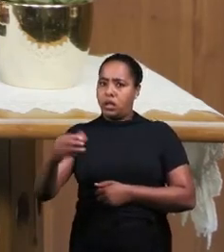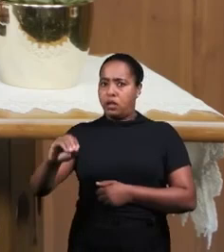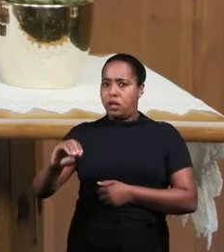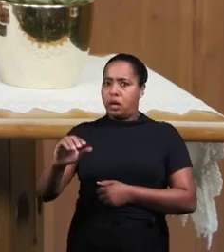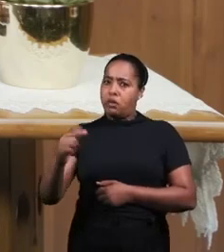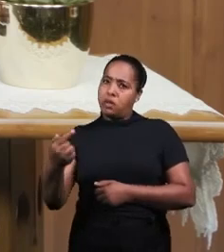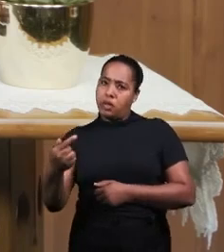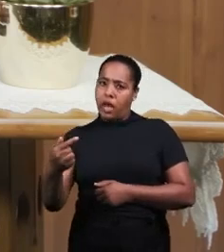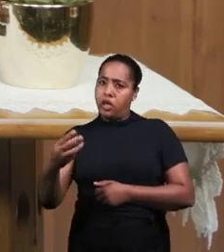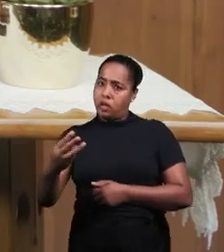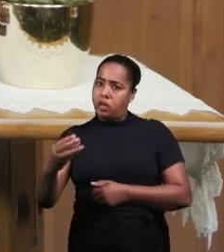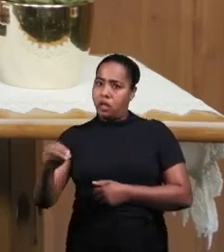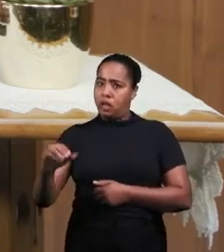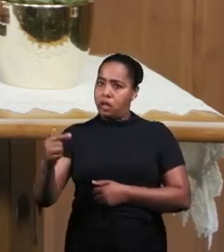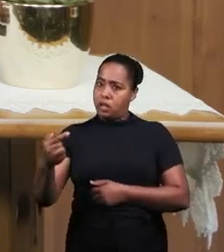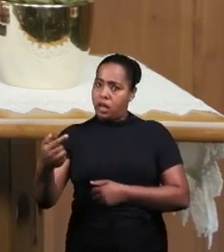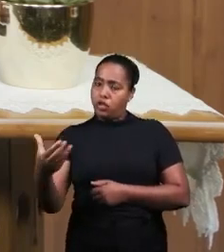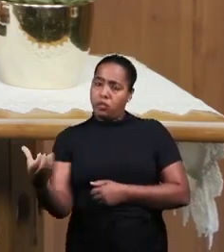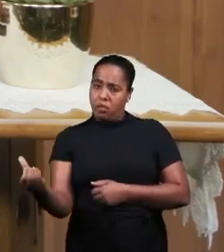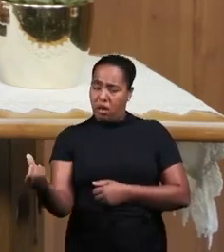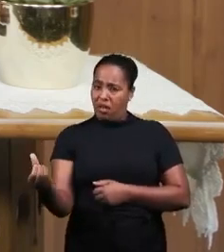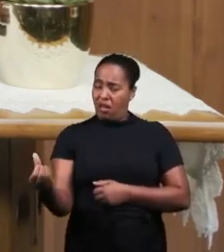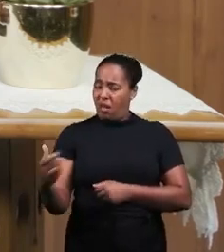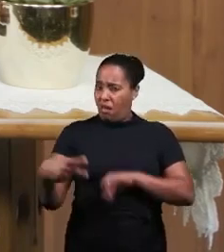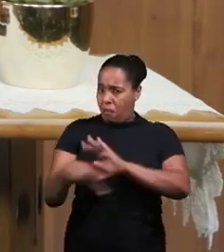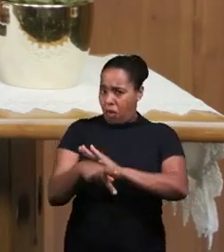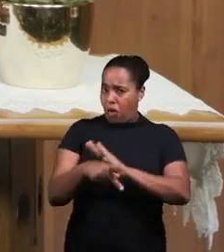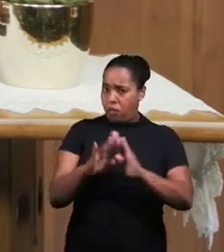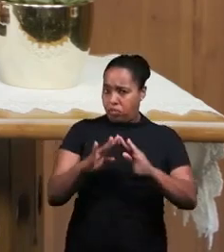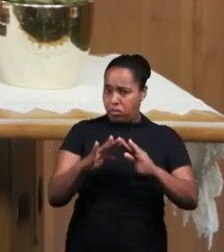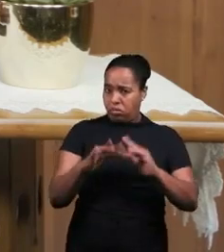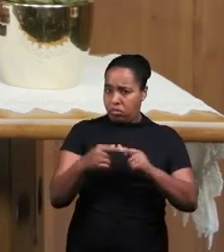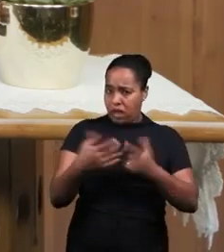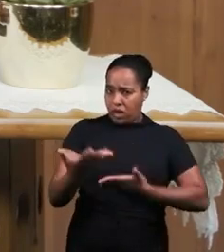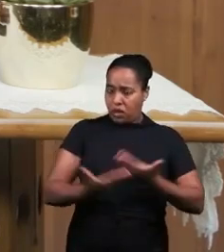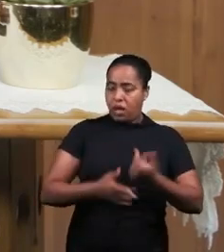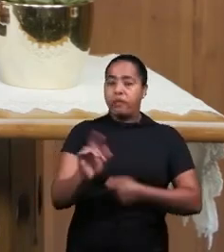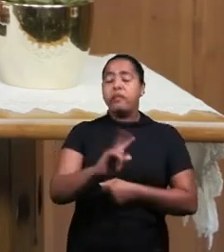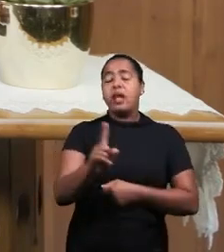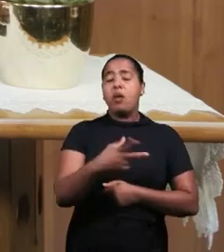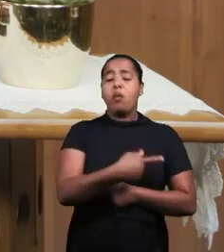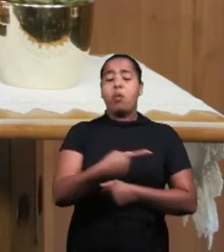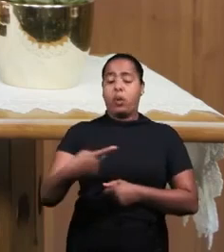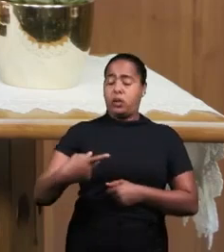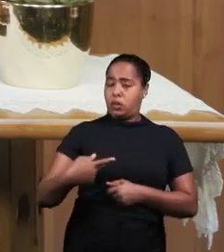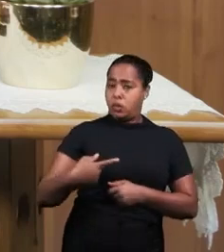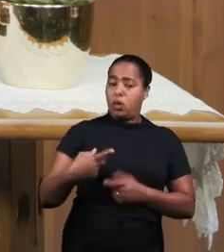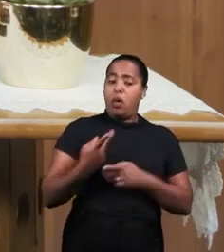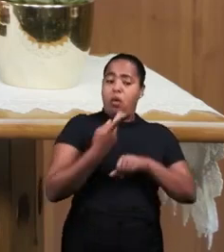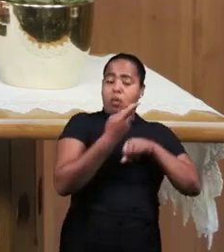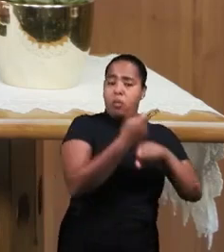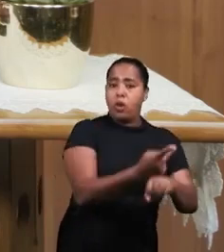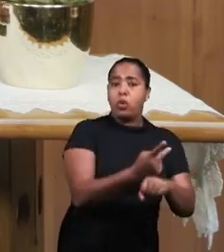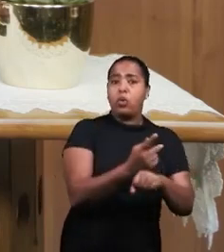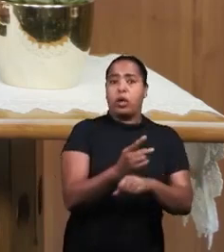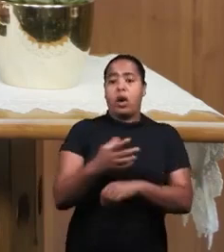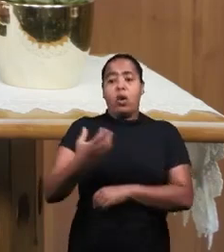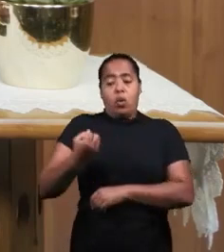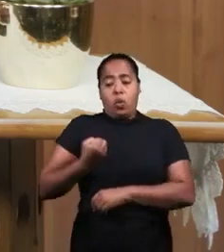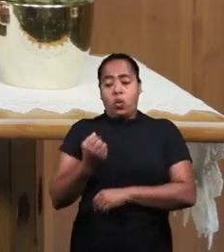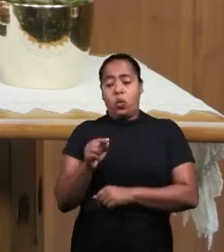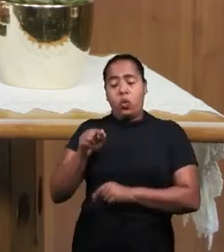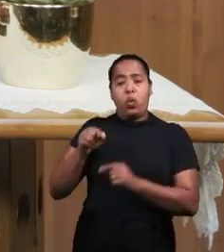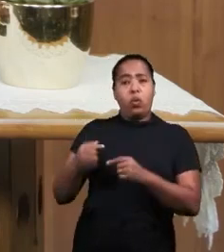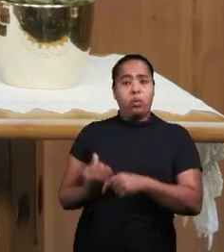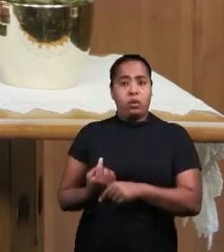that you can... It's not for the members of the Maranatha Christian Church. It's for those visitors. You know, the members